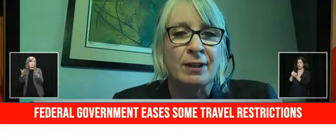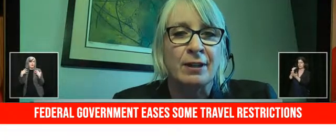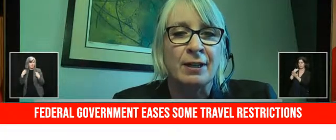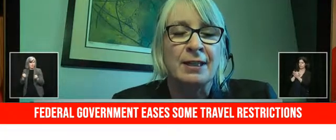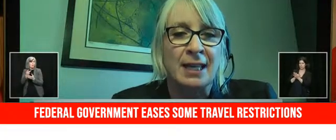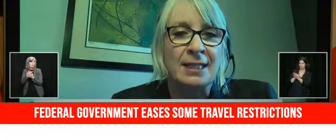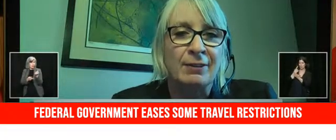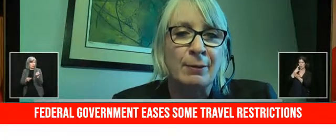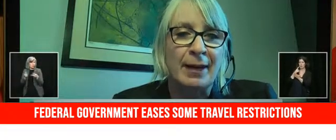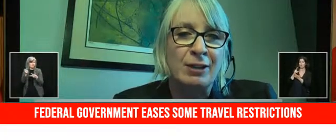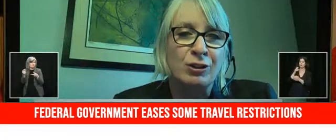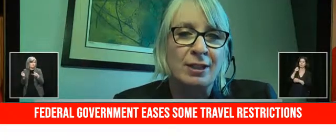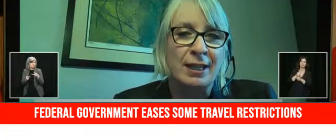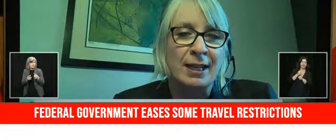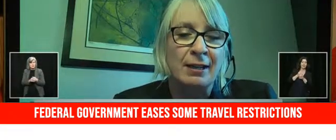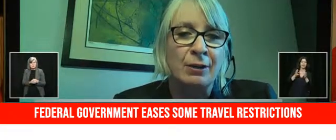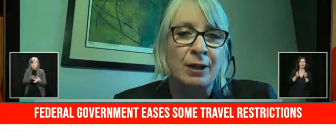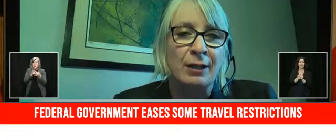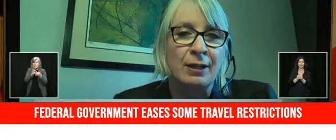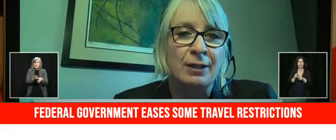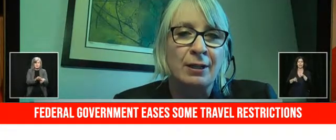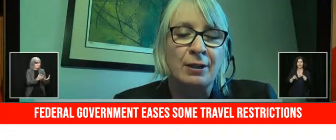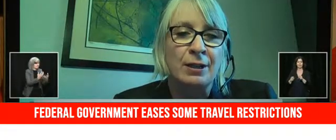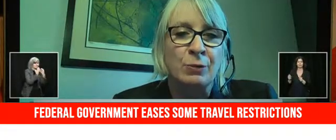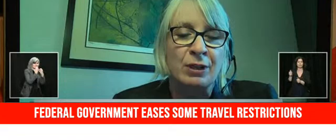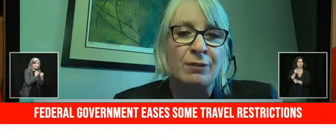if in the case of compassionate care